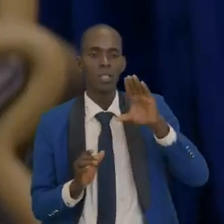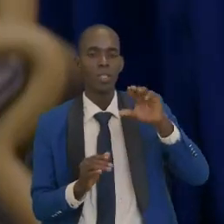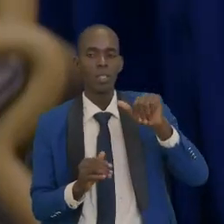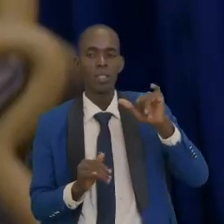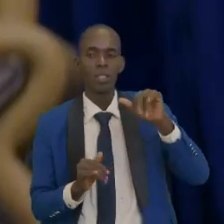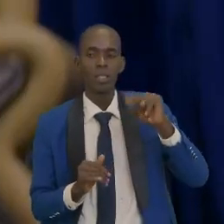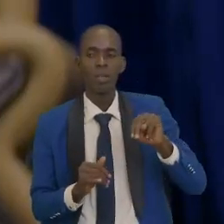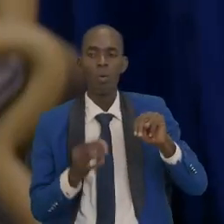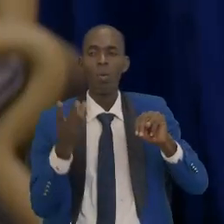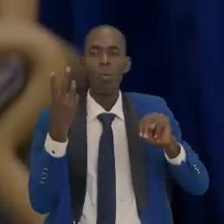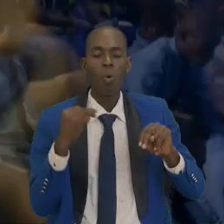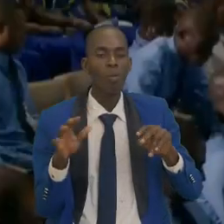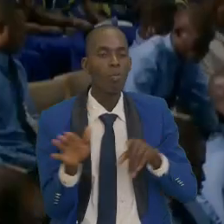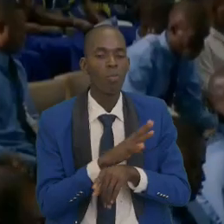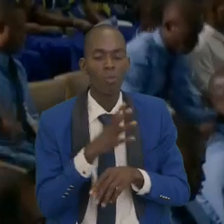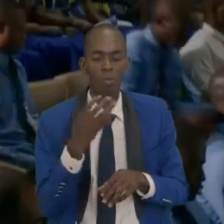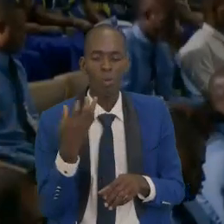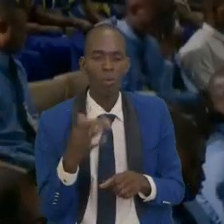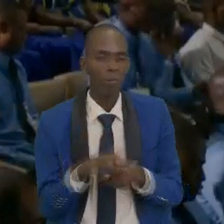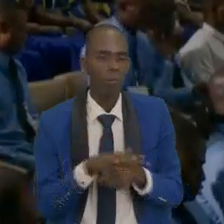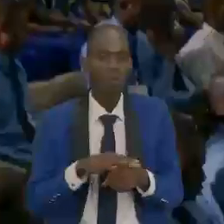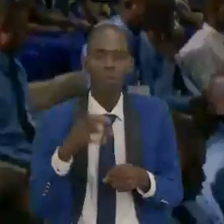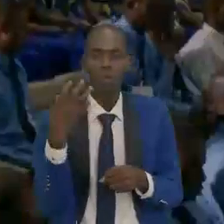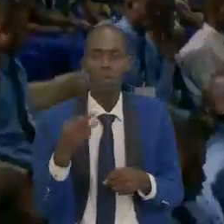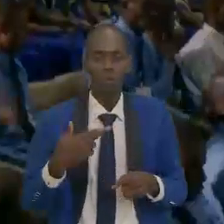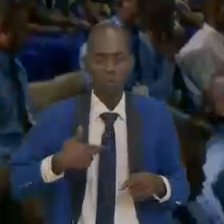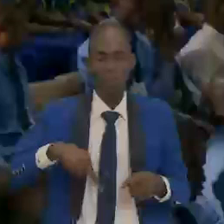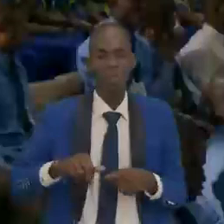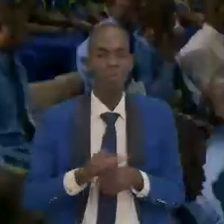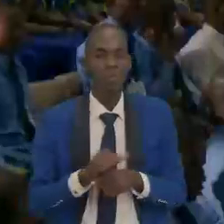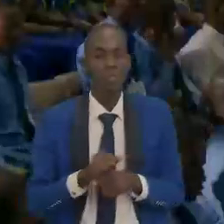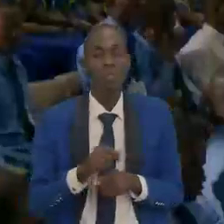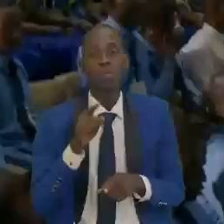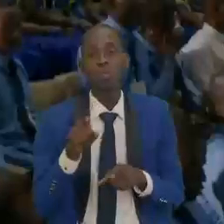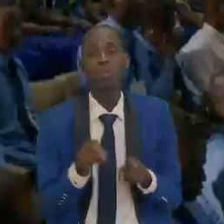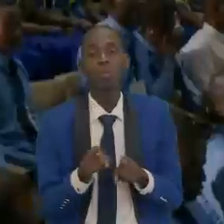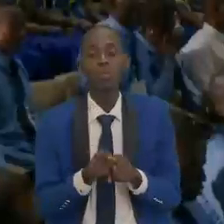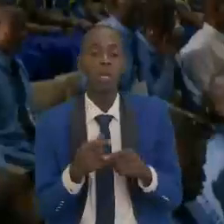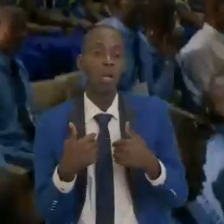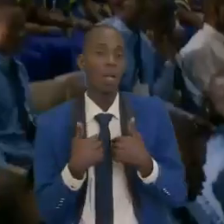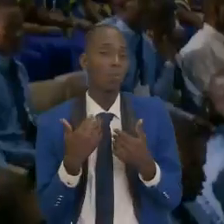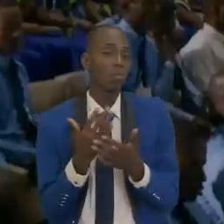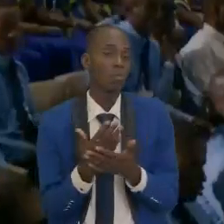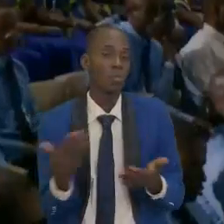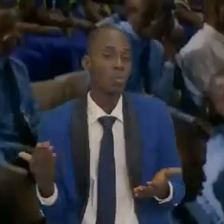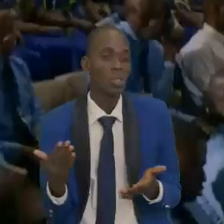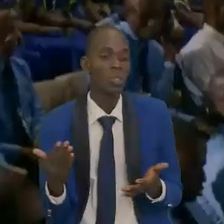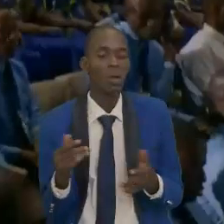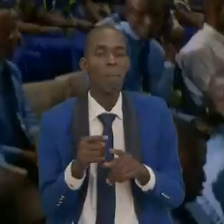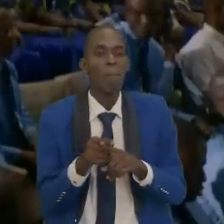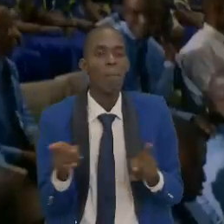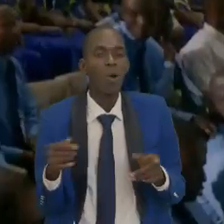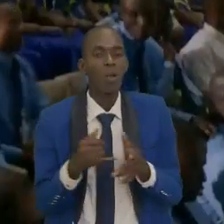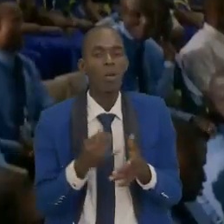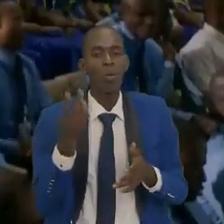religious he also offered something but it was by what